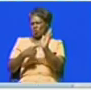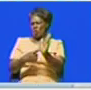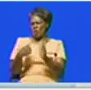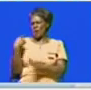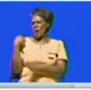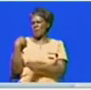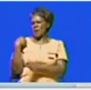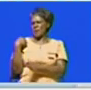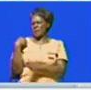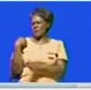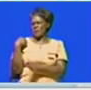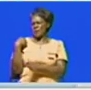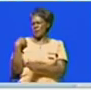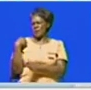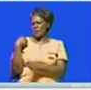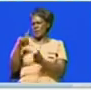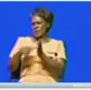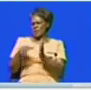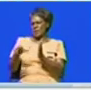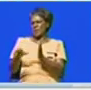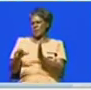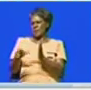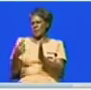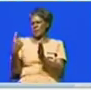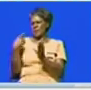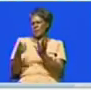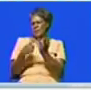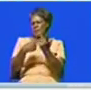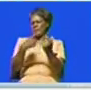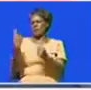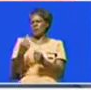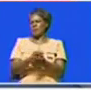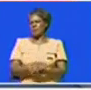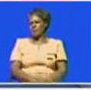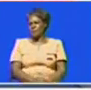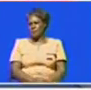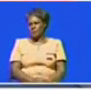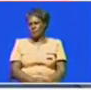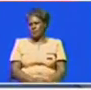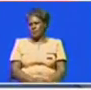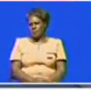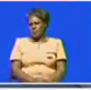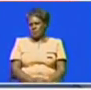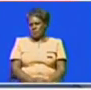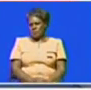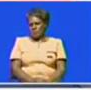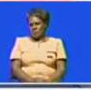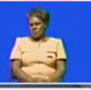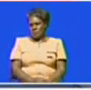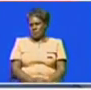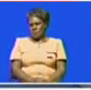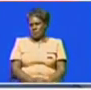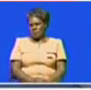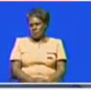numbers which they purported were votes, but later they say that is mere statistics? Okay. Senator? First of all, I think I did also not